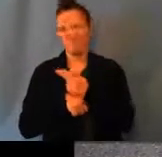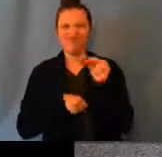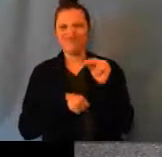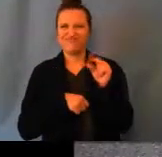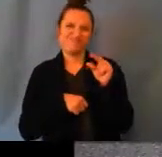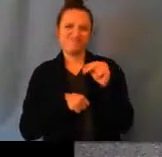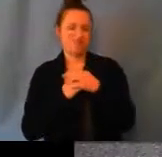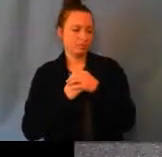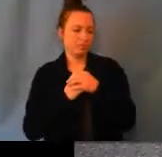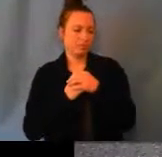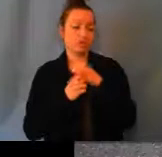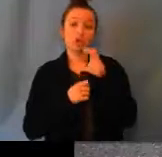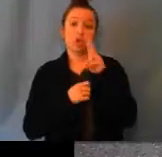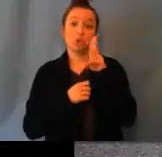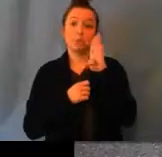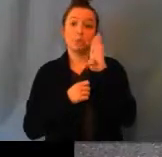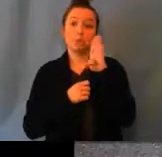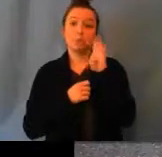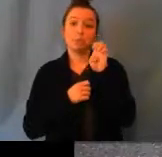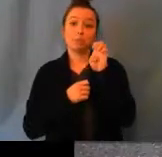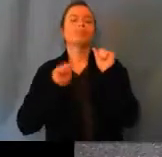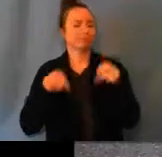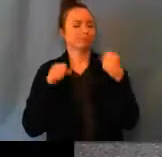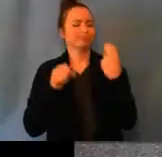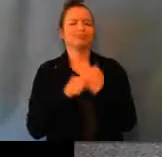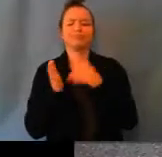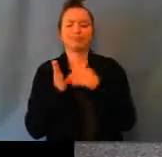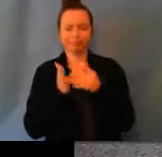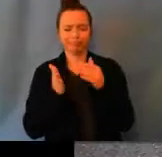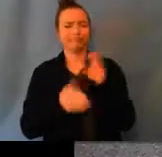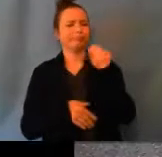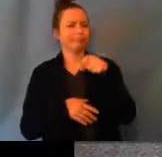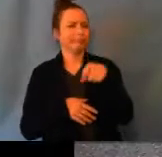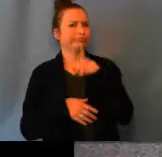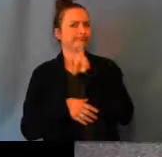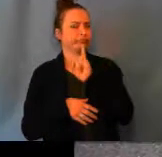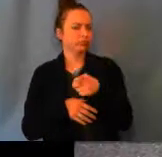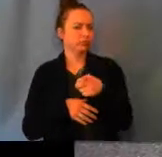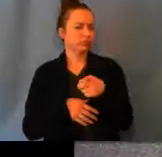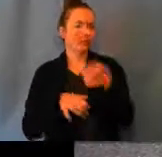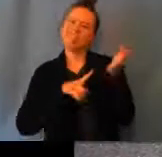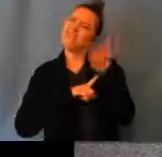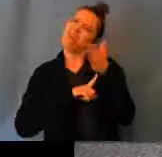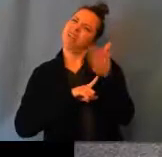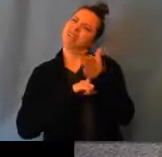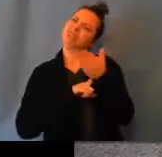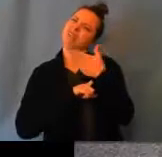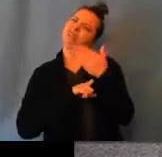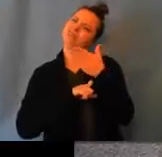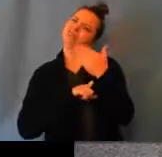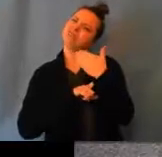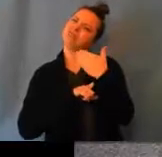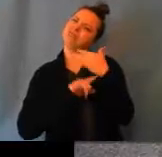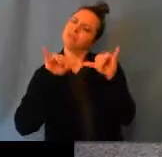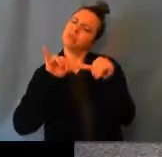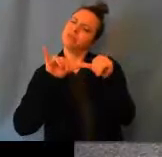No. What about a cube? We used cubes, didn't we? Would I use a flag to measure how long